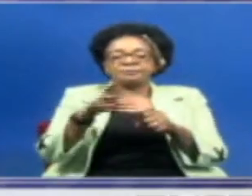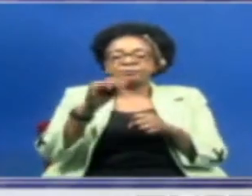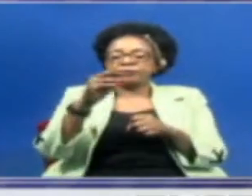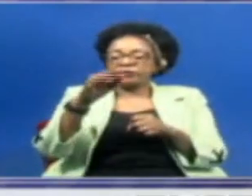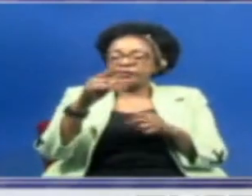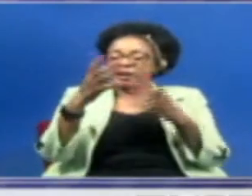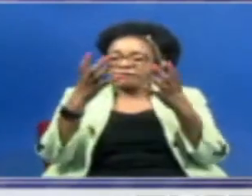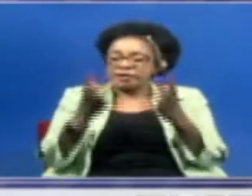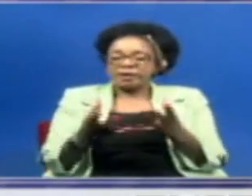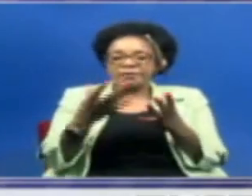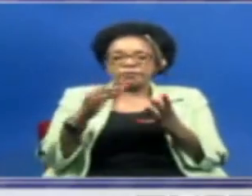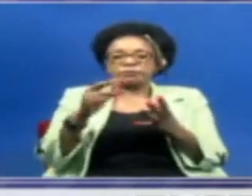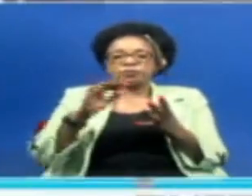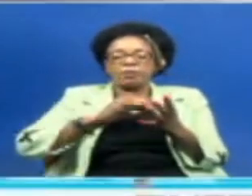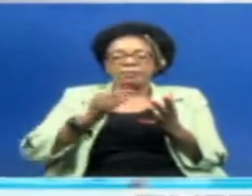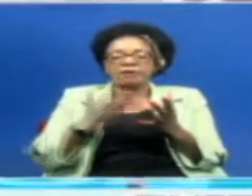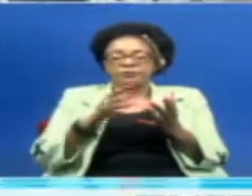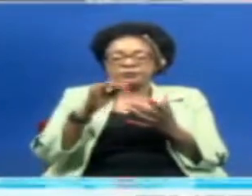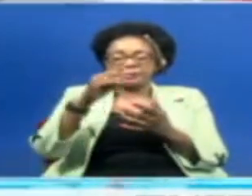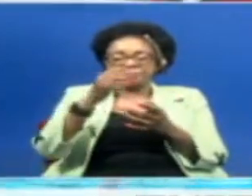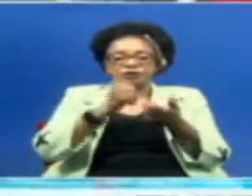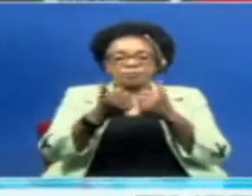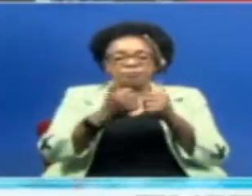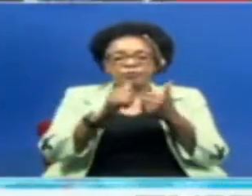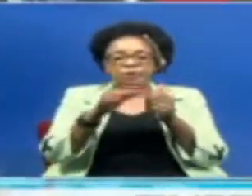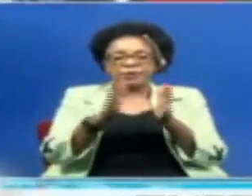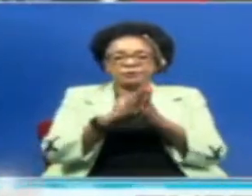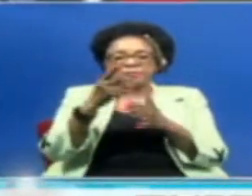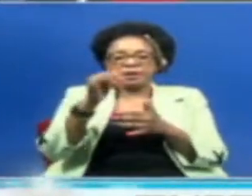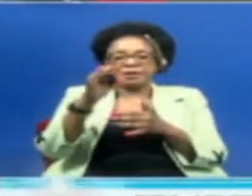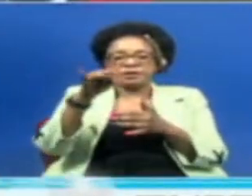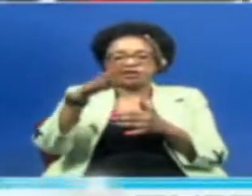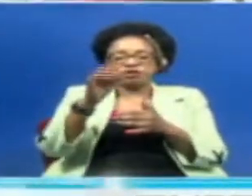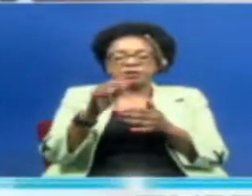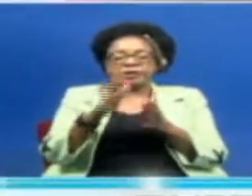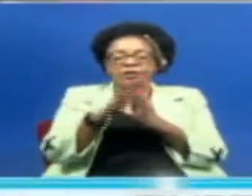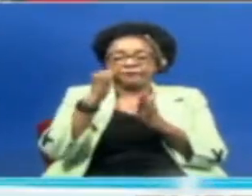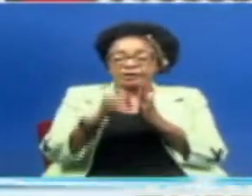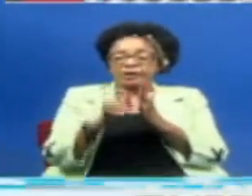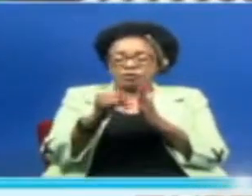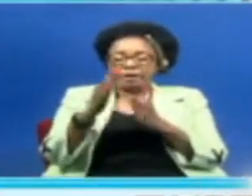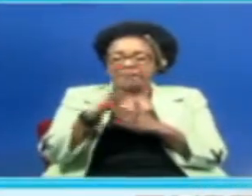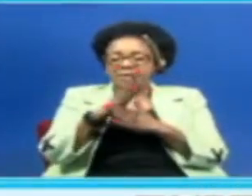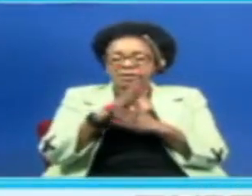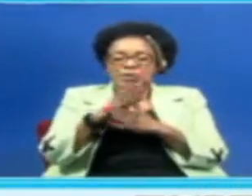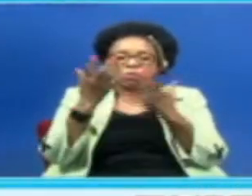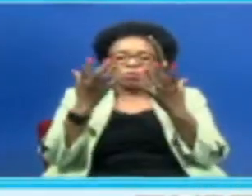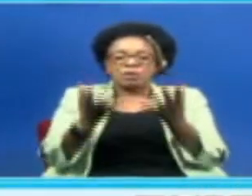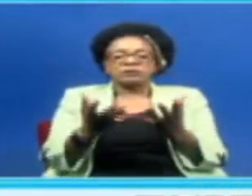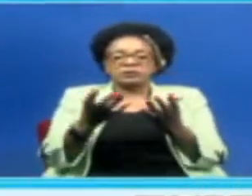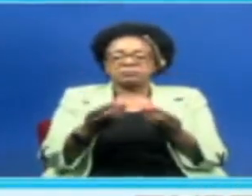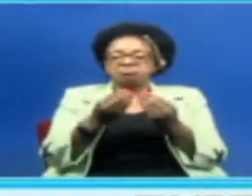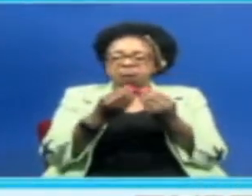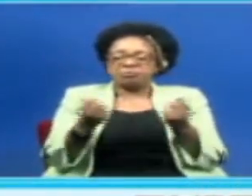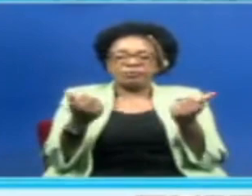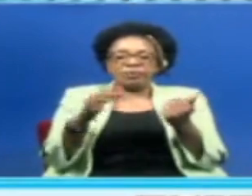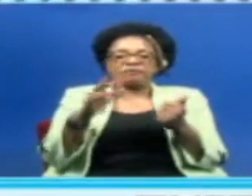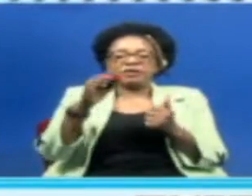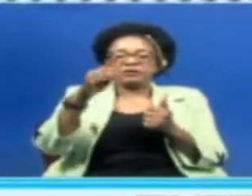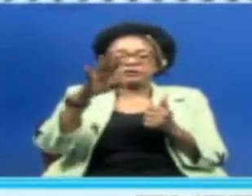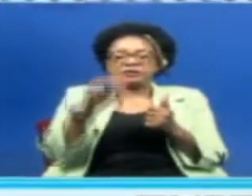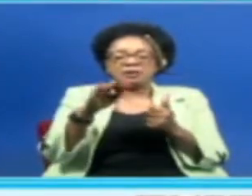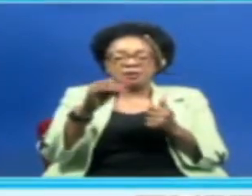women's IBA world boxing champion Moroccan Khadija El Mardi in the final of the middleweight bout. She managed to beat Tunisia's Molka Mabrouk